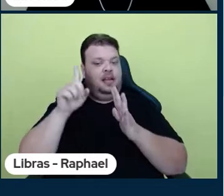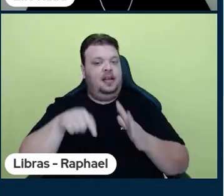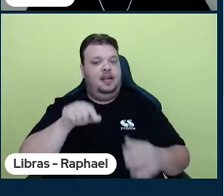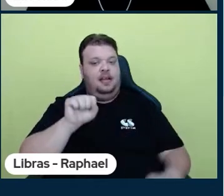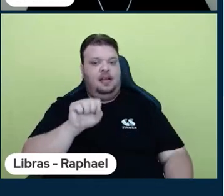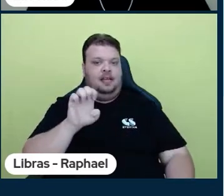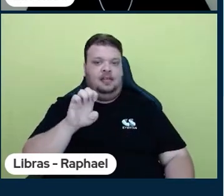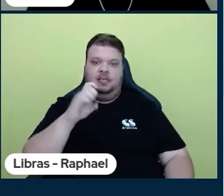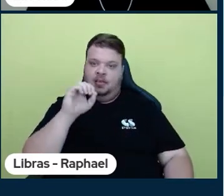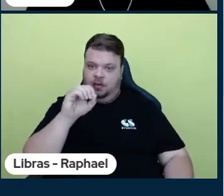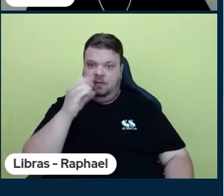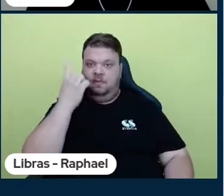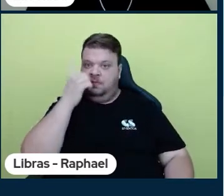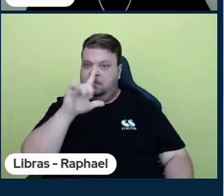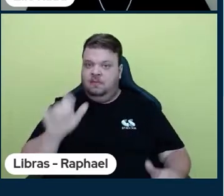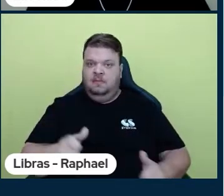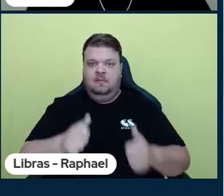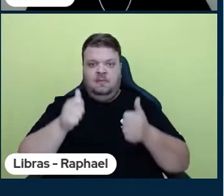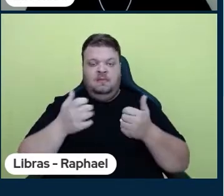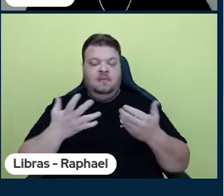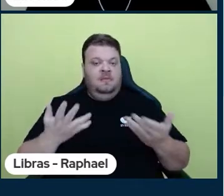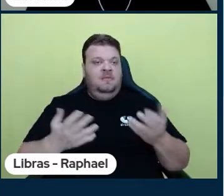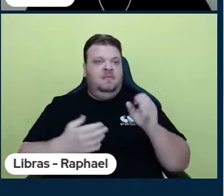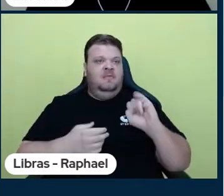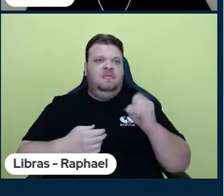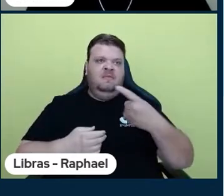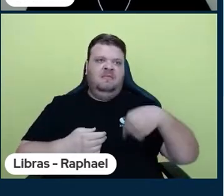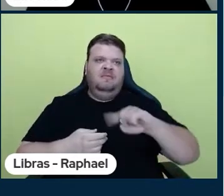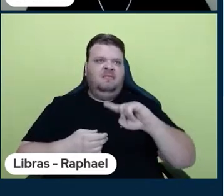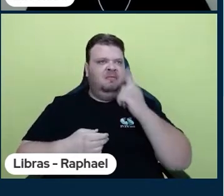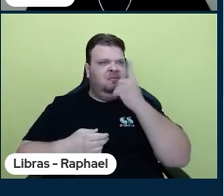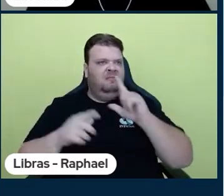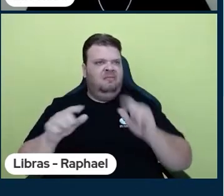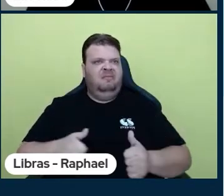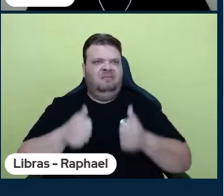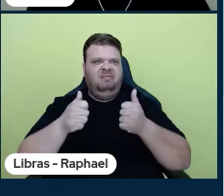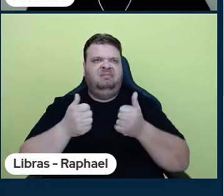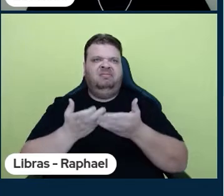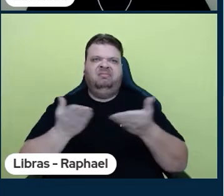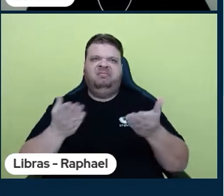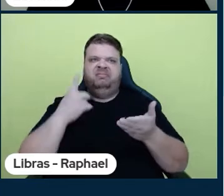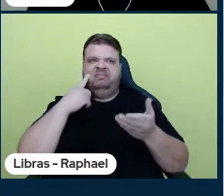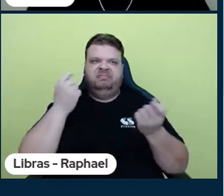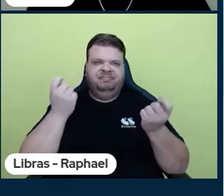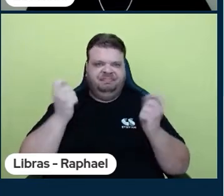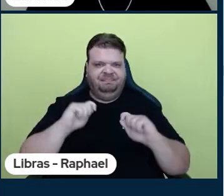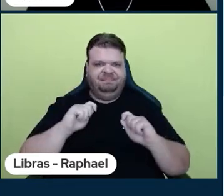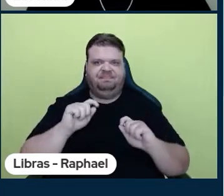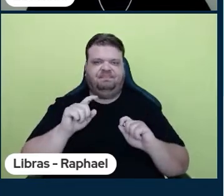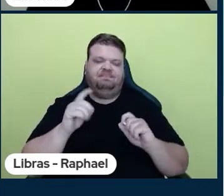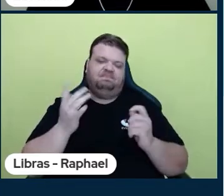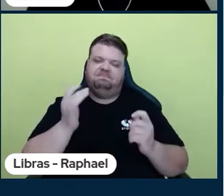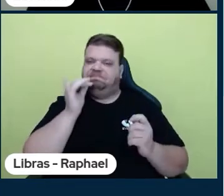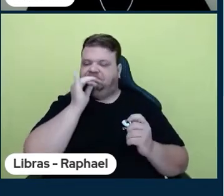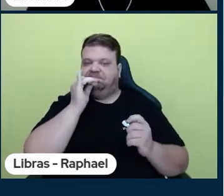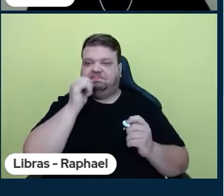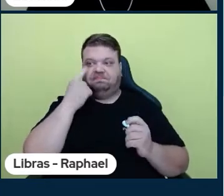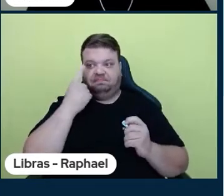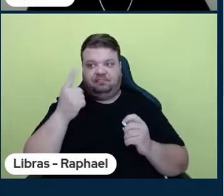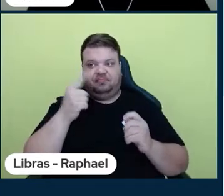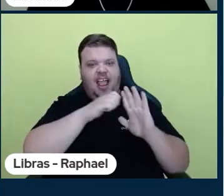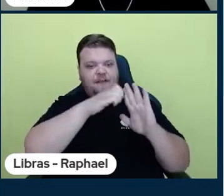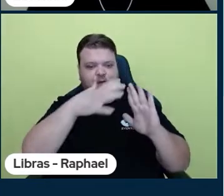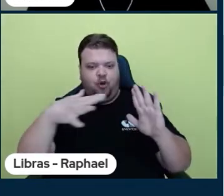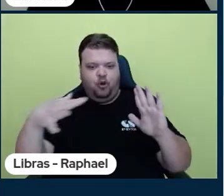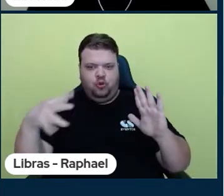besides the first interaction with Google, number 2, number 3, number 4, and number 5, the conversation will take